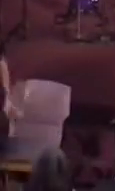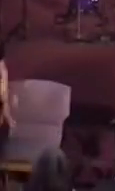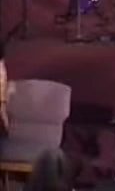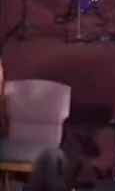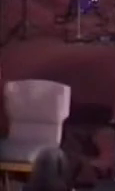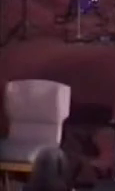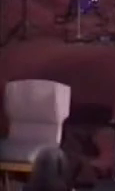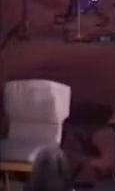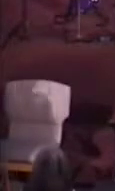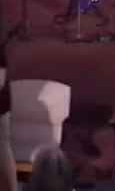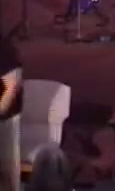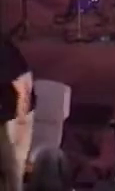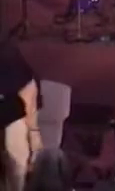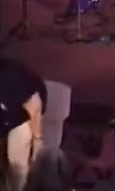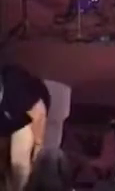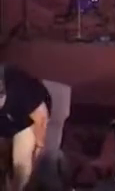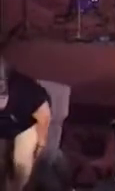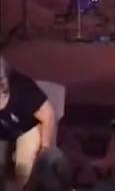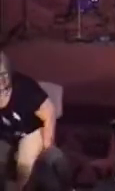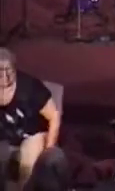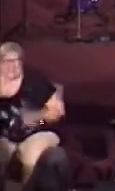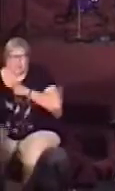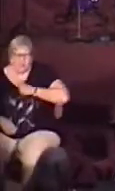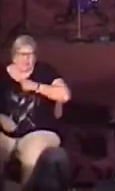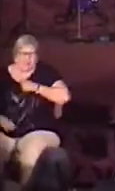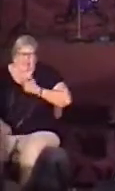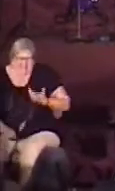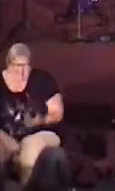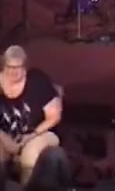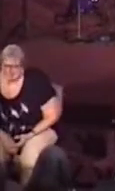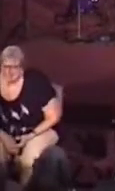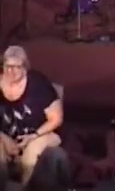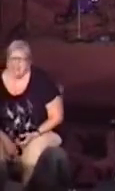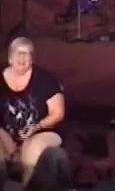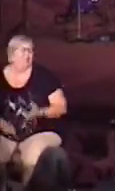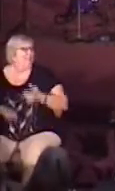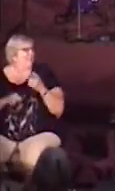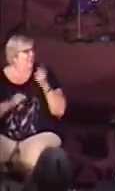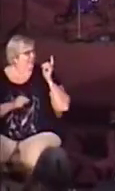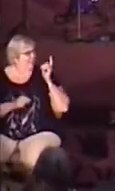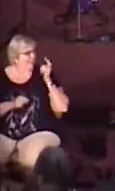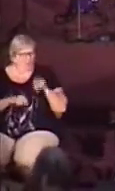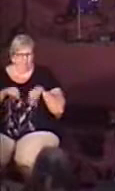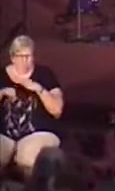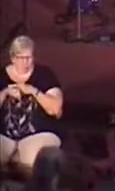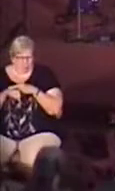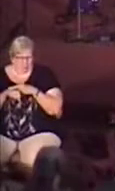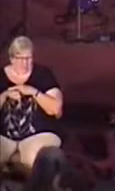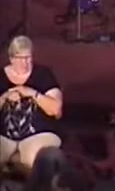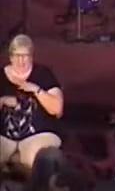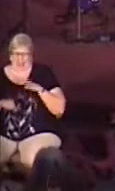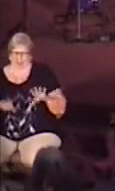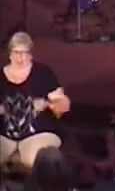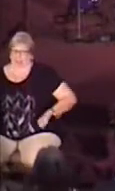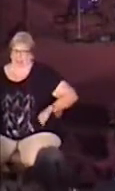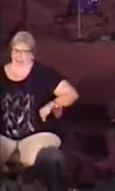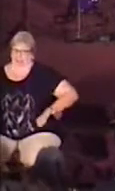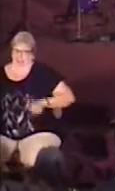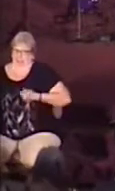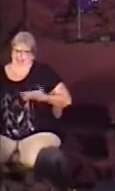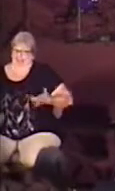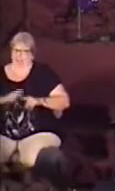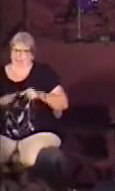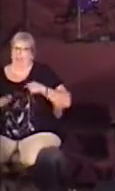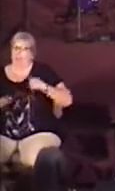often that the manager came over and said, whoever wins this game gets a free drink on me. And of course, I don't want to brag or anything, but I